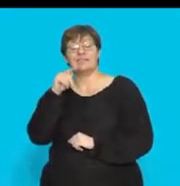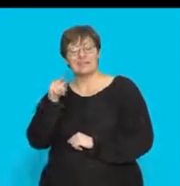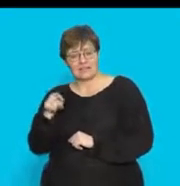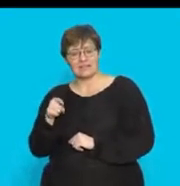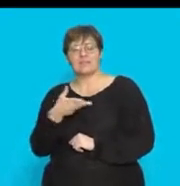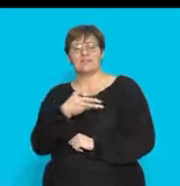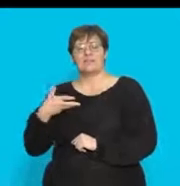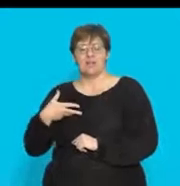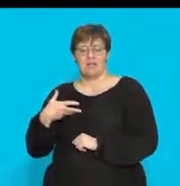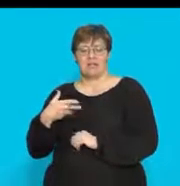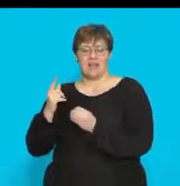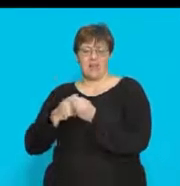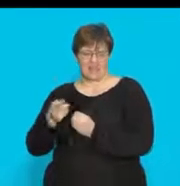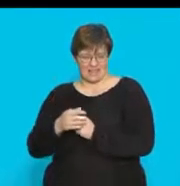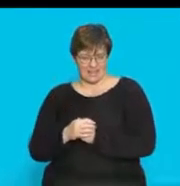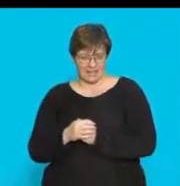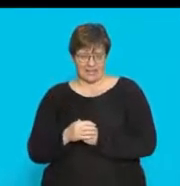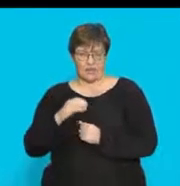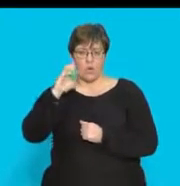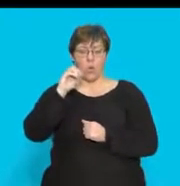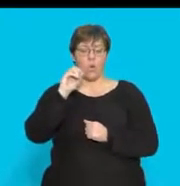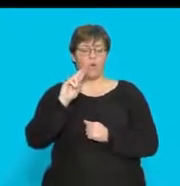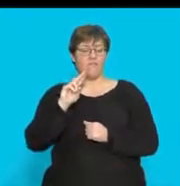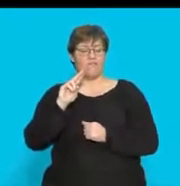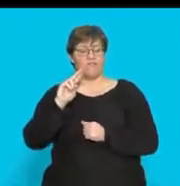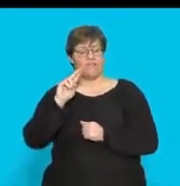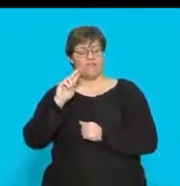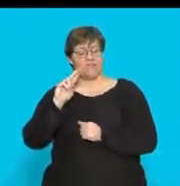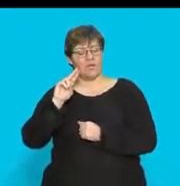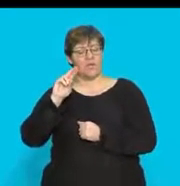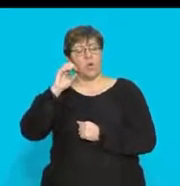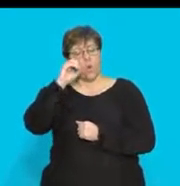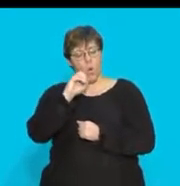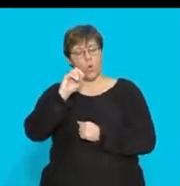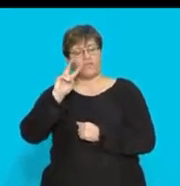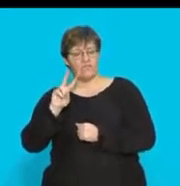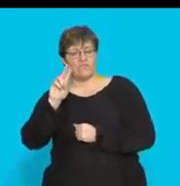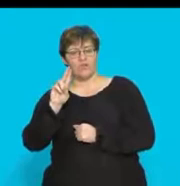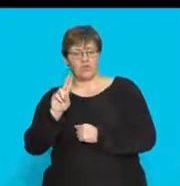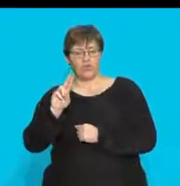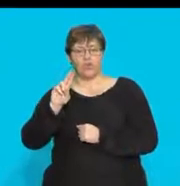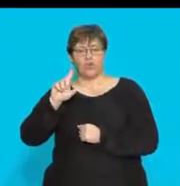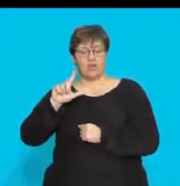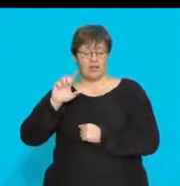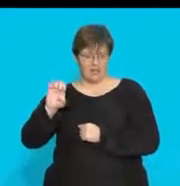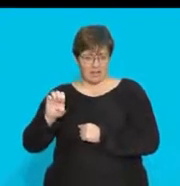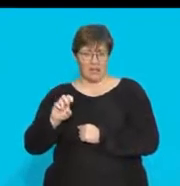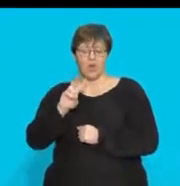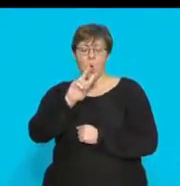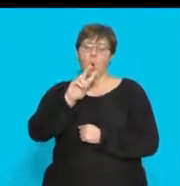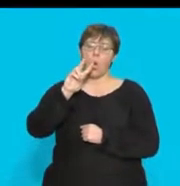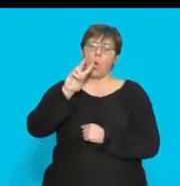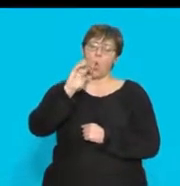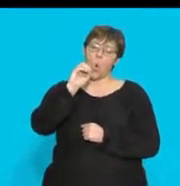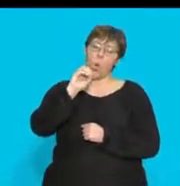careful that you say ovule, because sometimes when you use another word for humans, we use ovum, and they're different